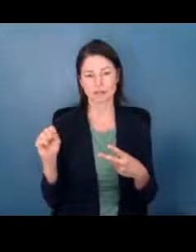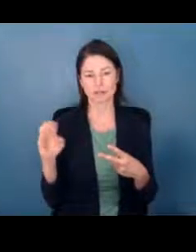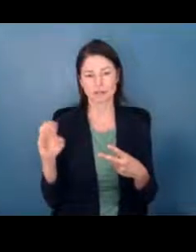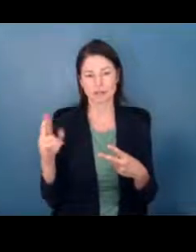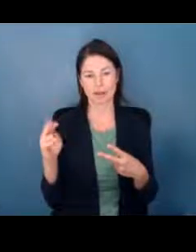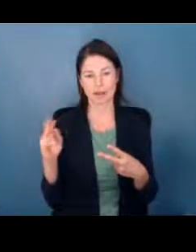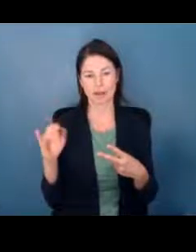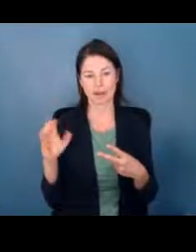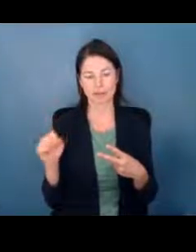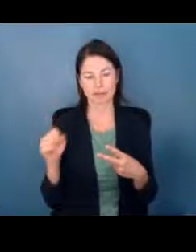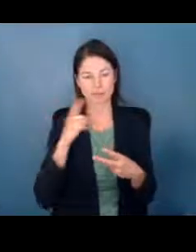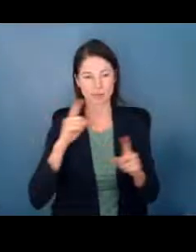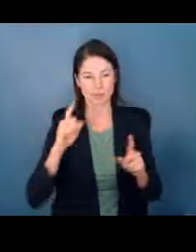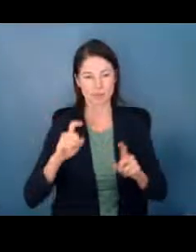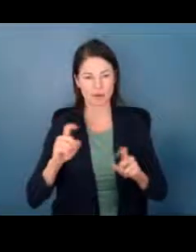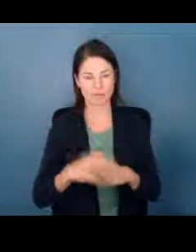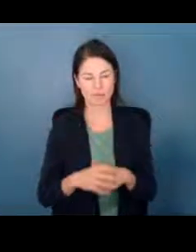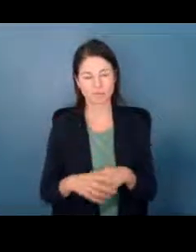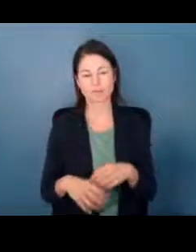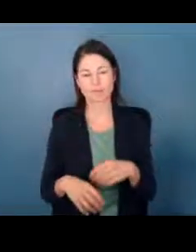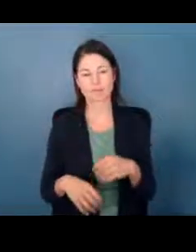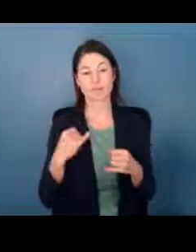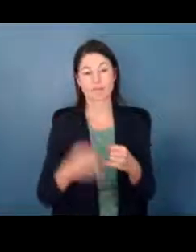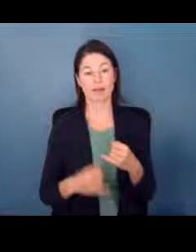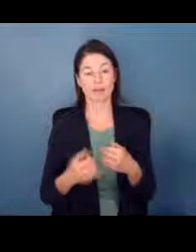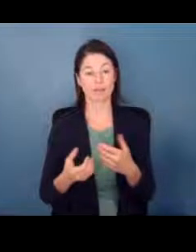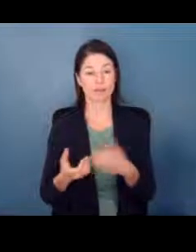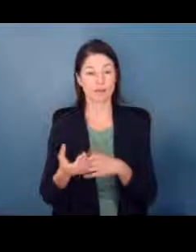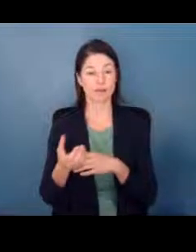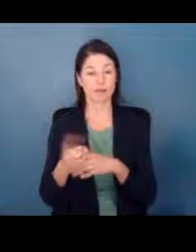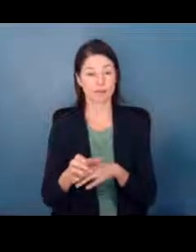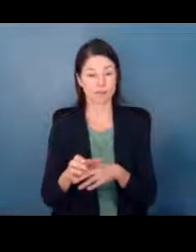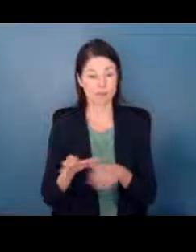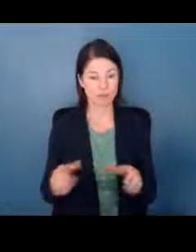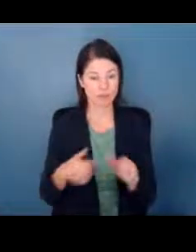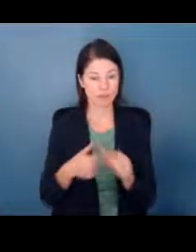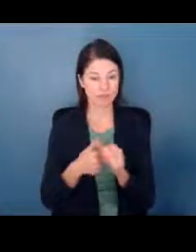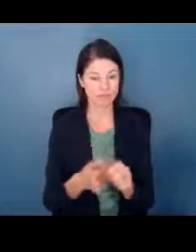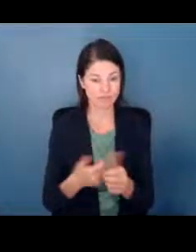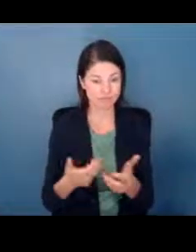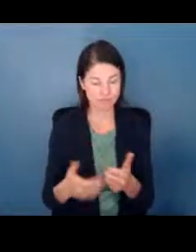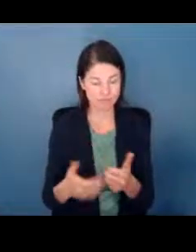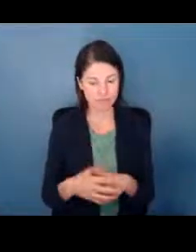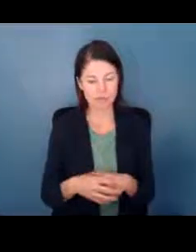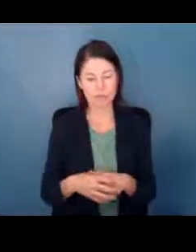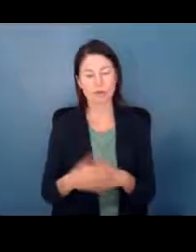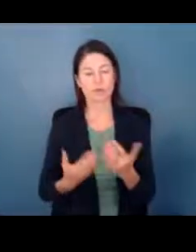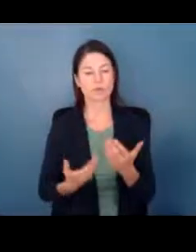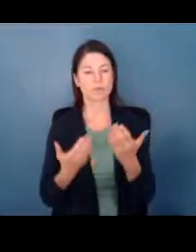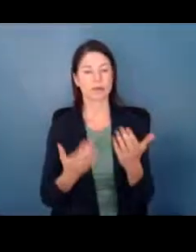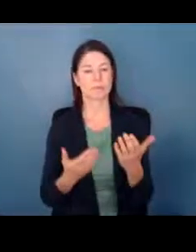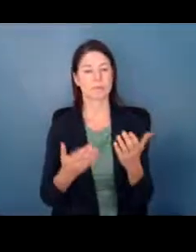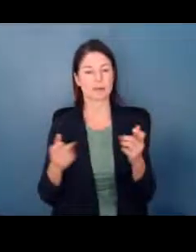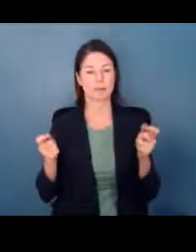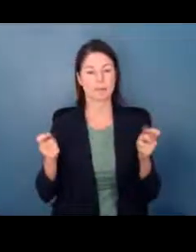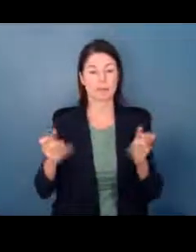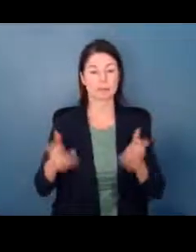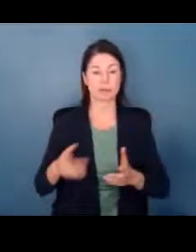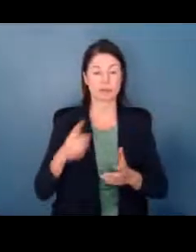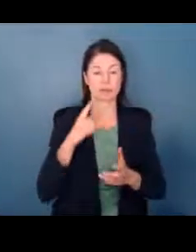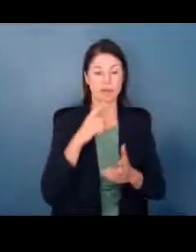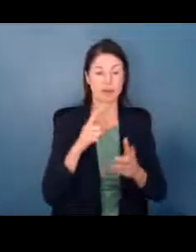And for enforcement, final topic area, we're recommending that the administrator of the pilot